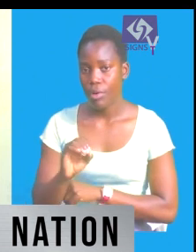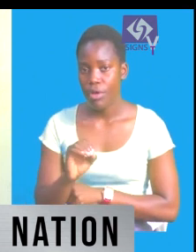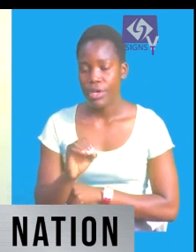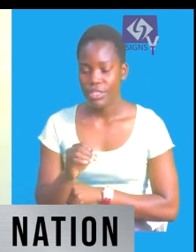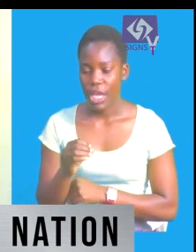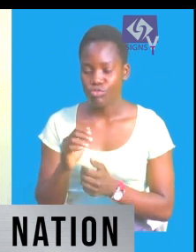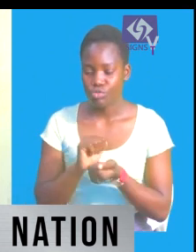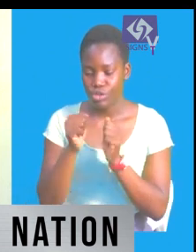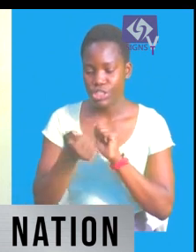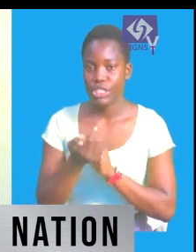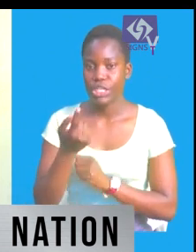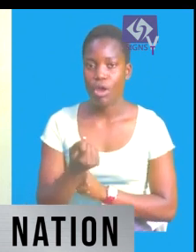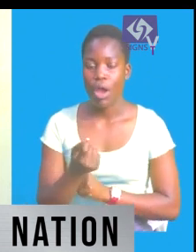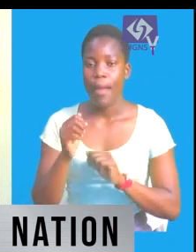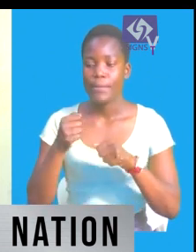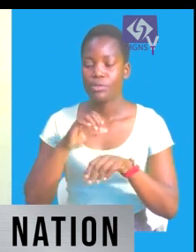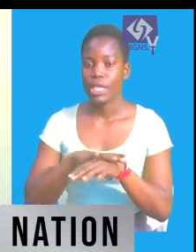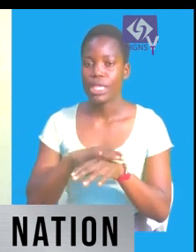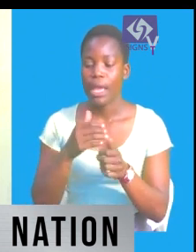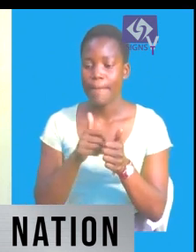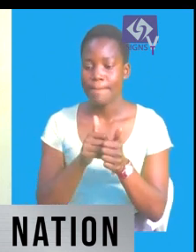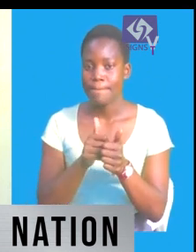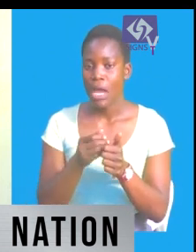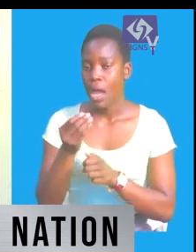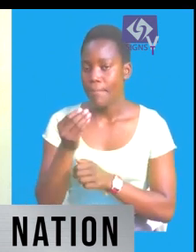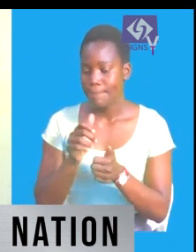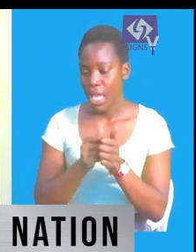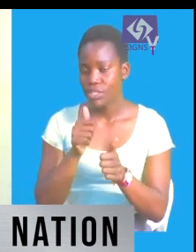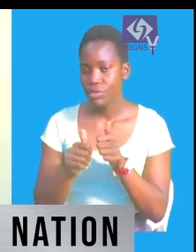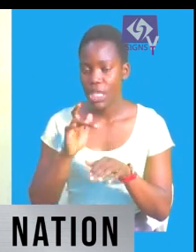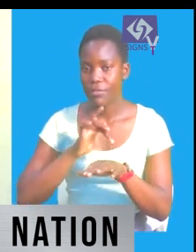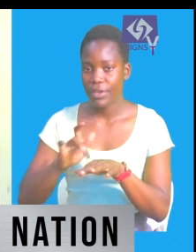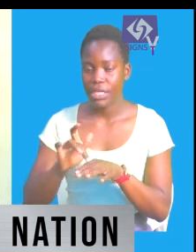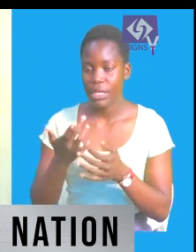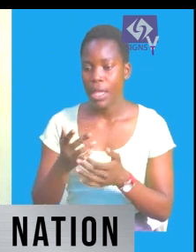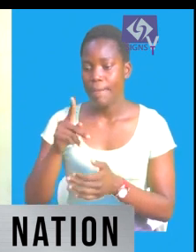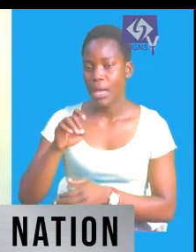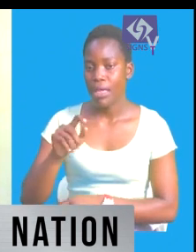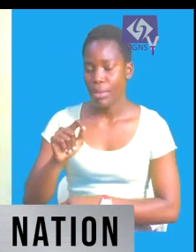that if we get maize that is affected by pests, it's no longer